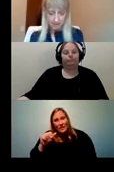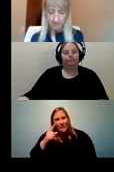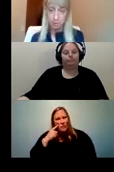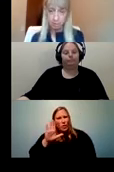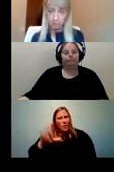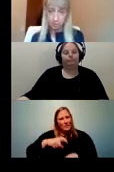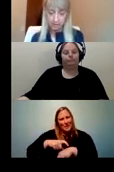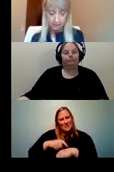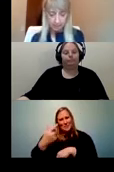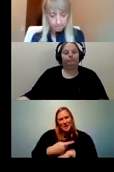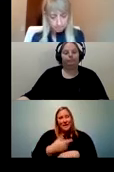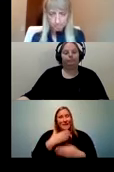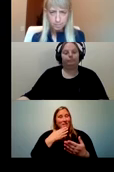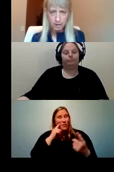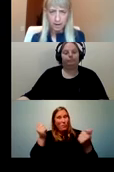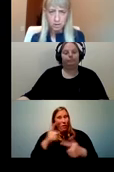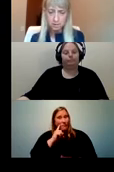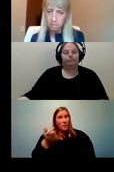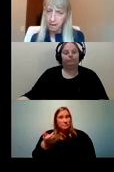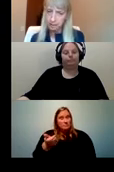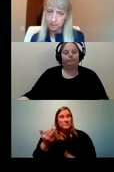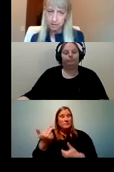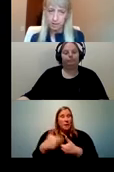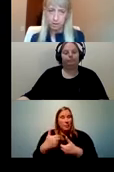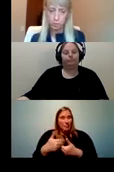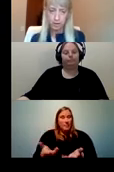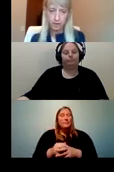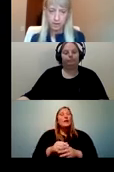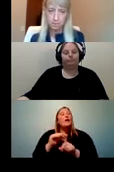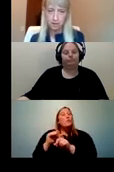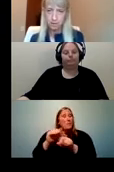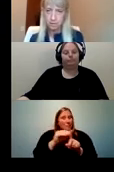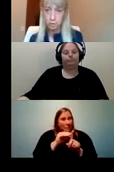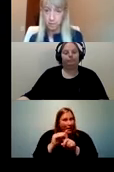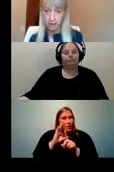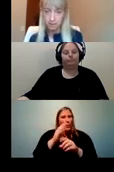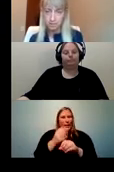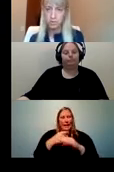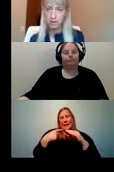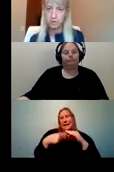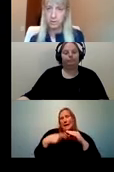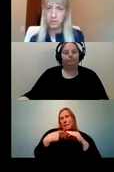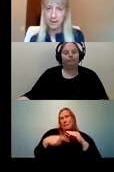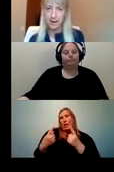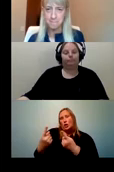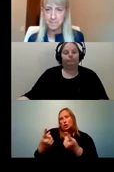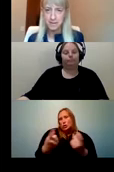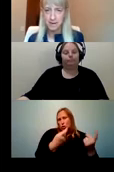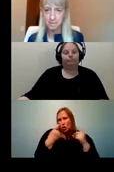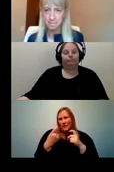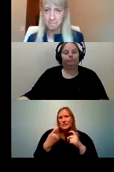And thank you everyone for attending. Just a reminder, you will get an email survey, so check your